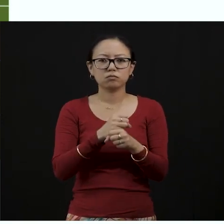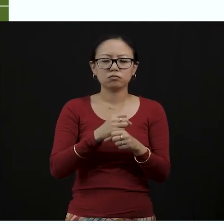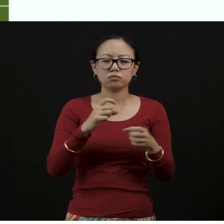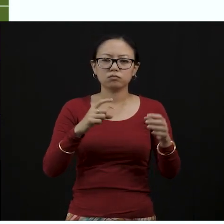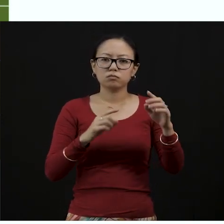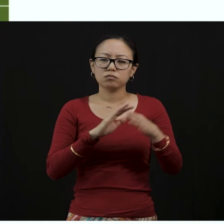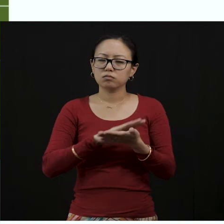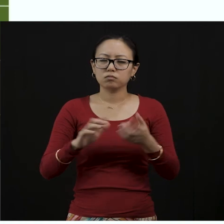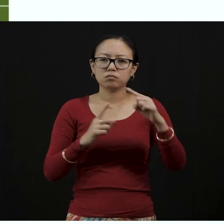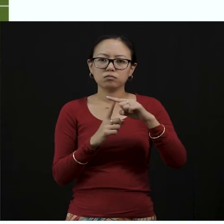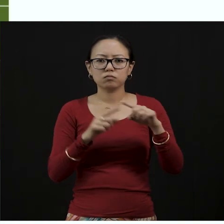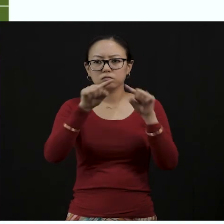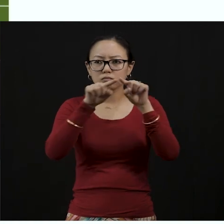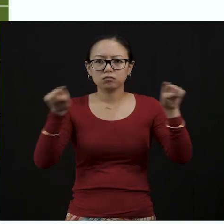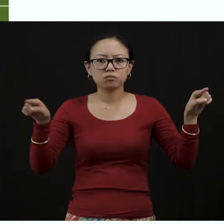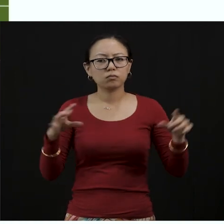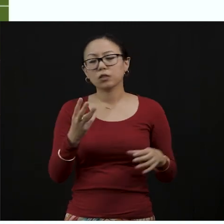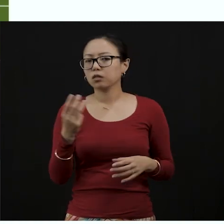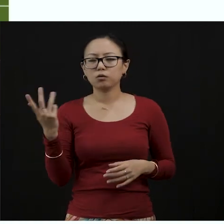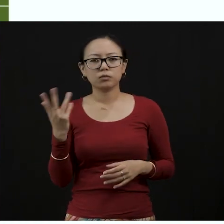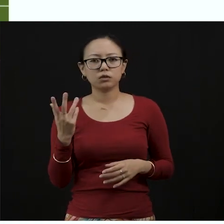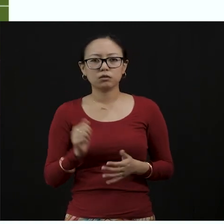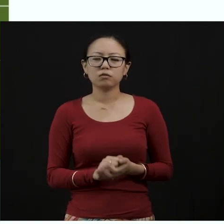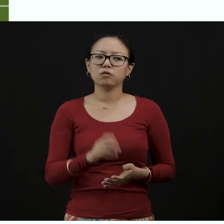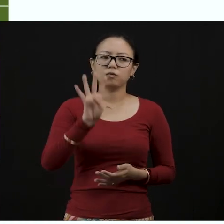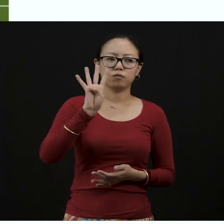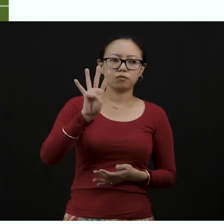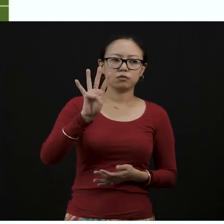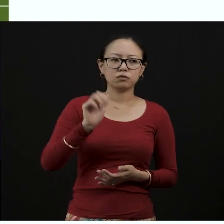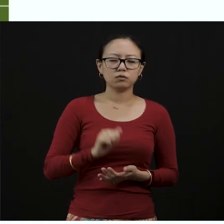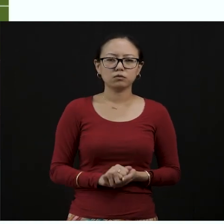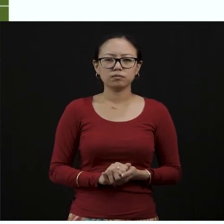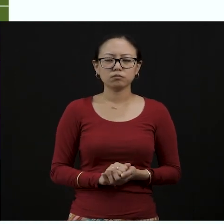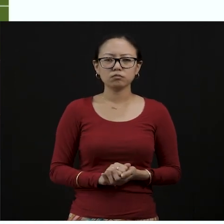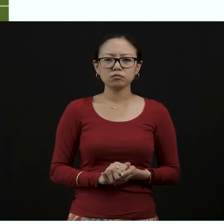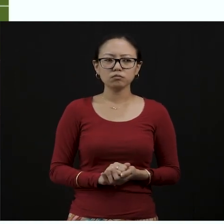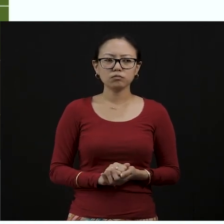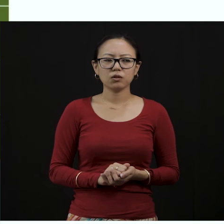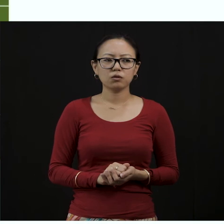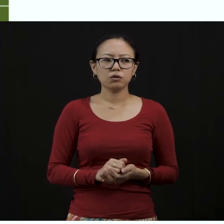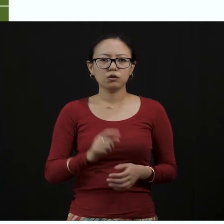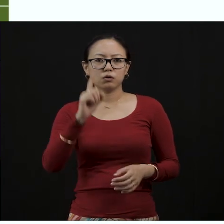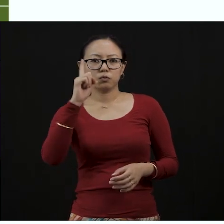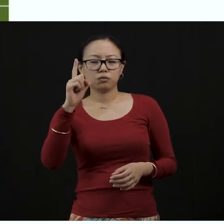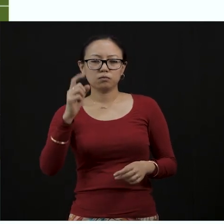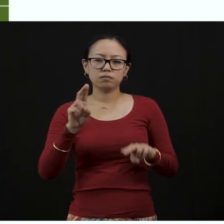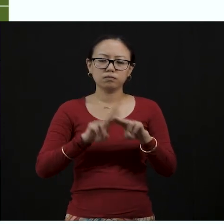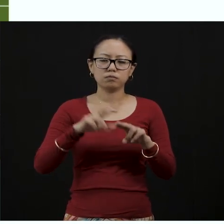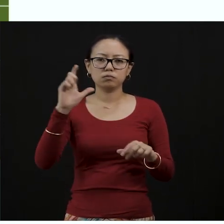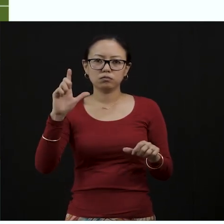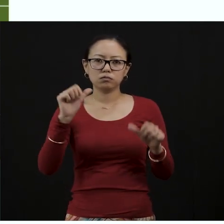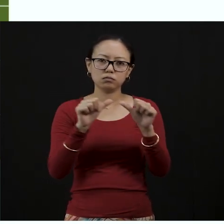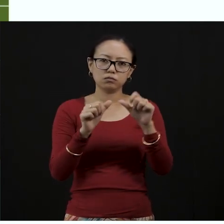Yes, in a rectangle, it has 4 straight lines. Number of flat surface, 1 again. And number of